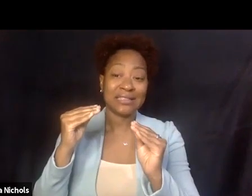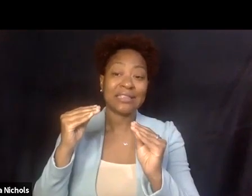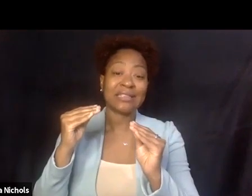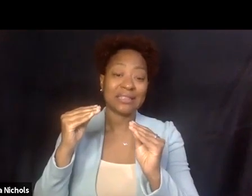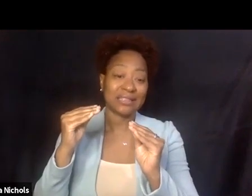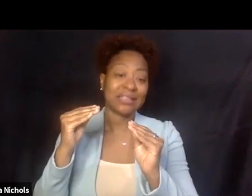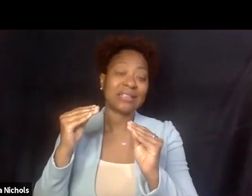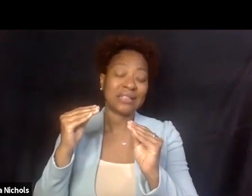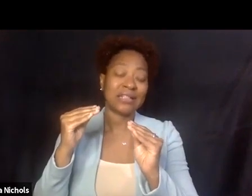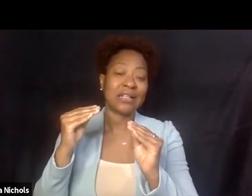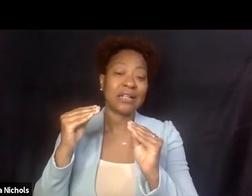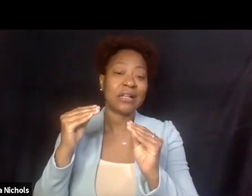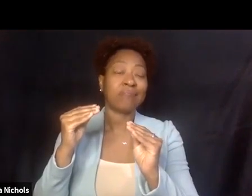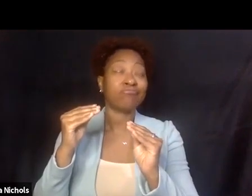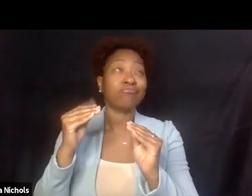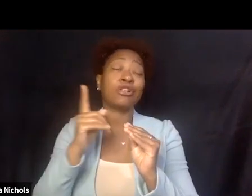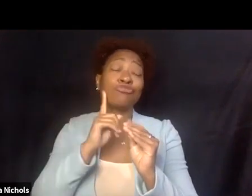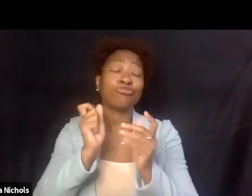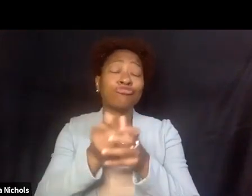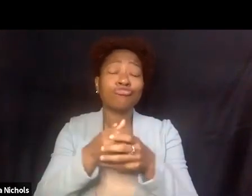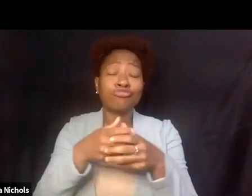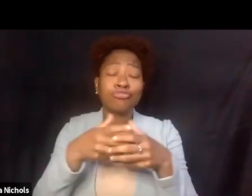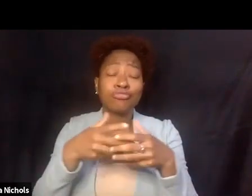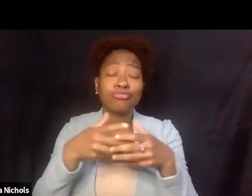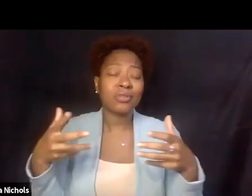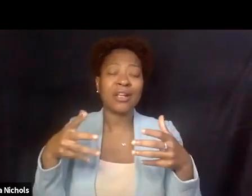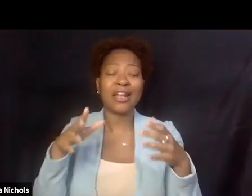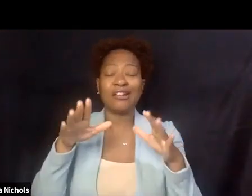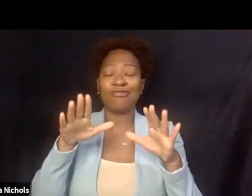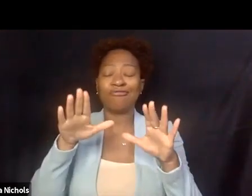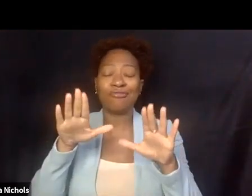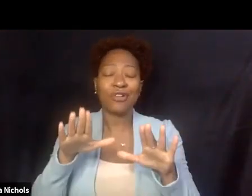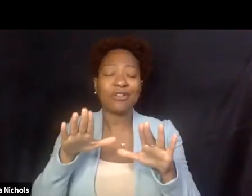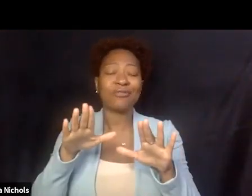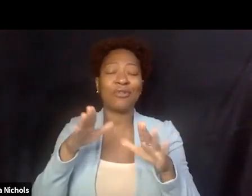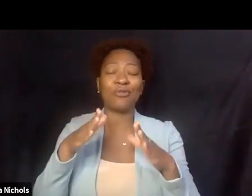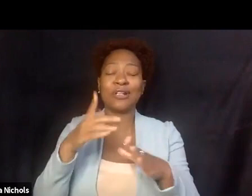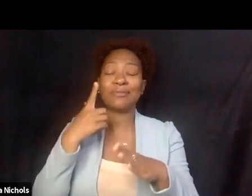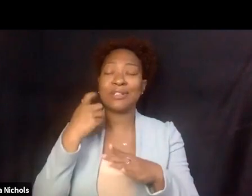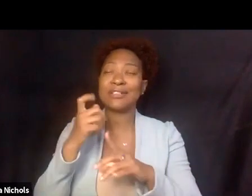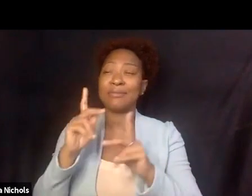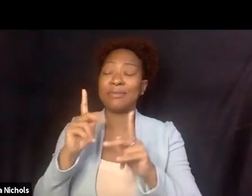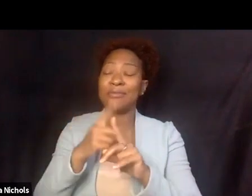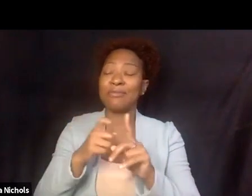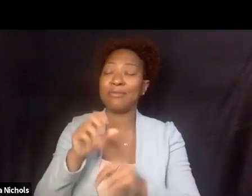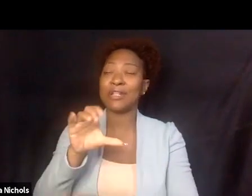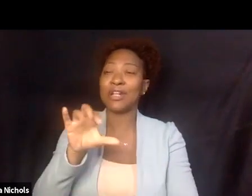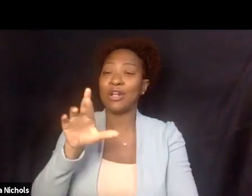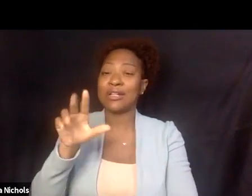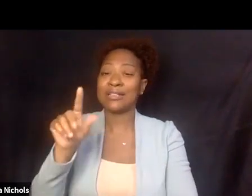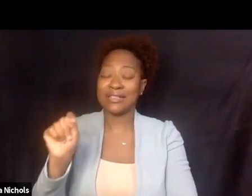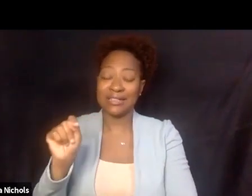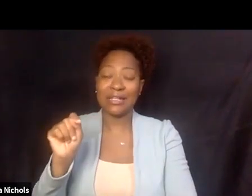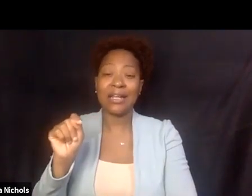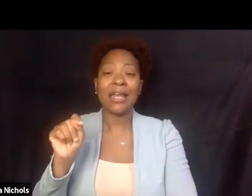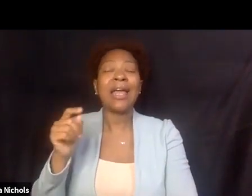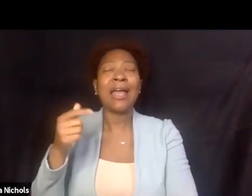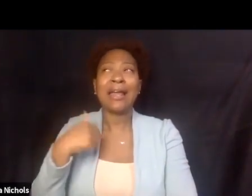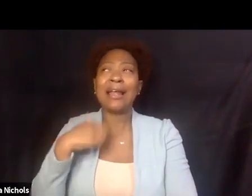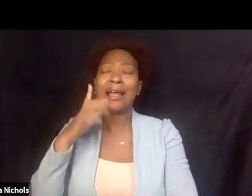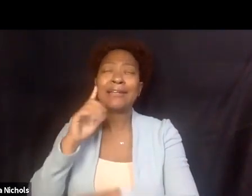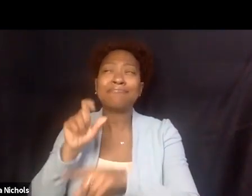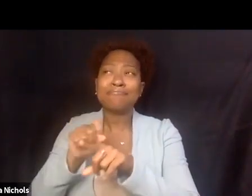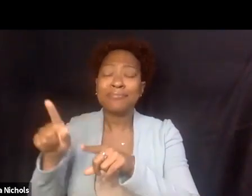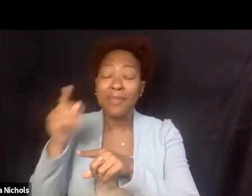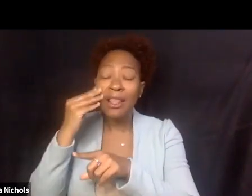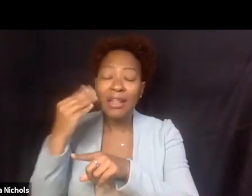has just expanded in wonderful ways because of the terrific people at CRLT. And I sent them an email and told them I was going to problematize this statement, which, by